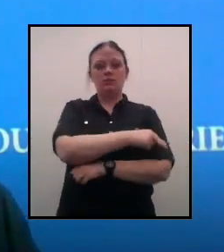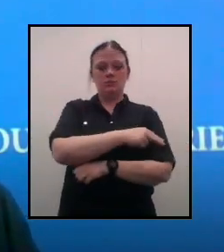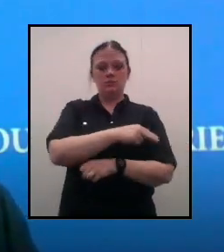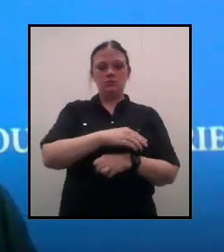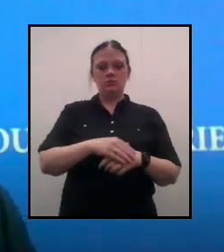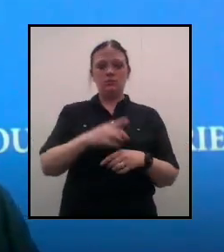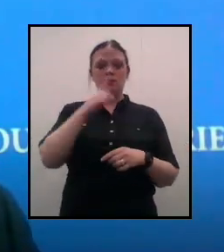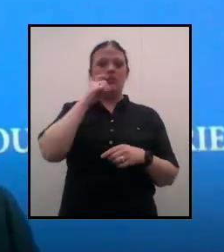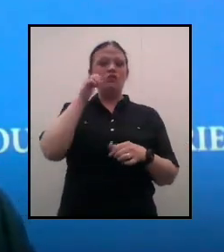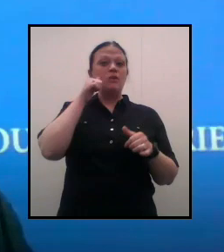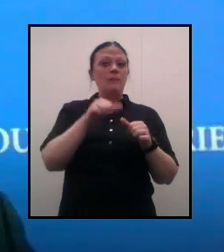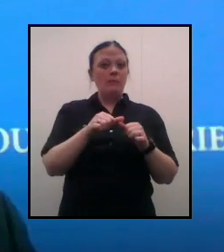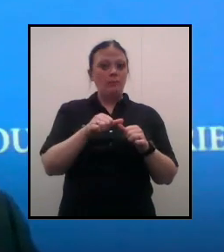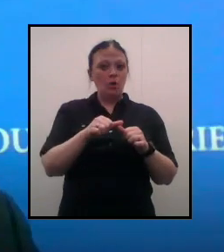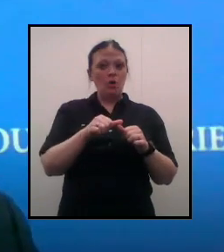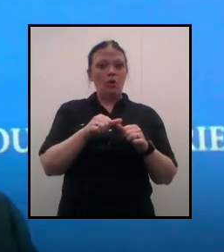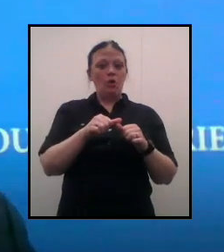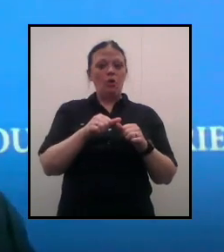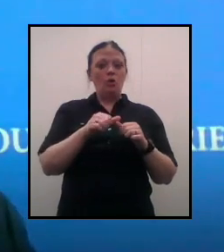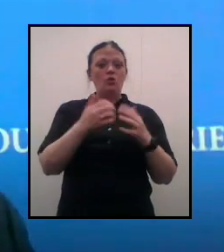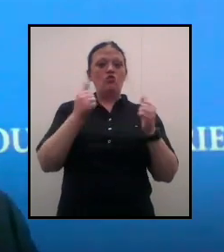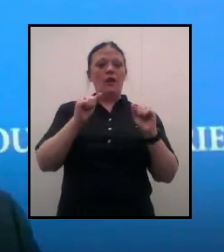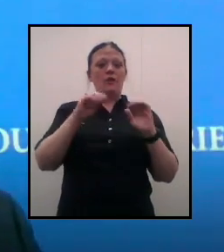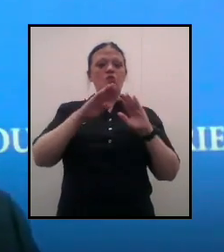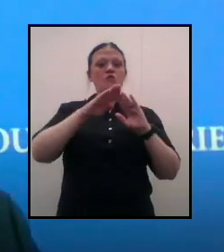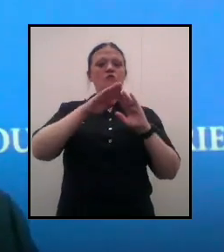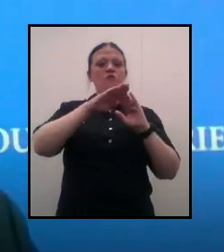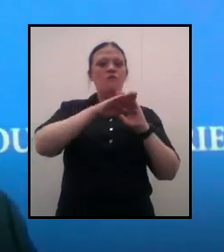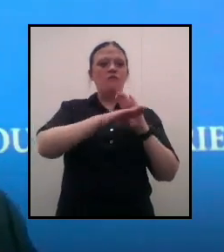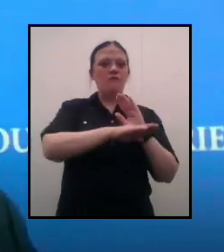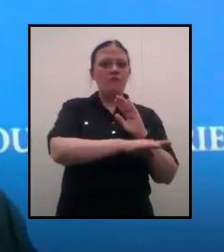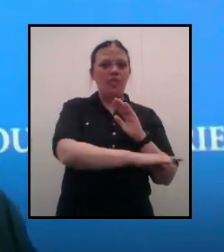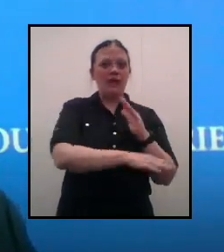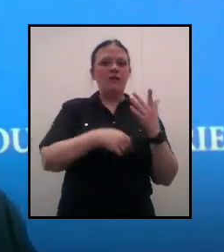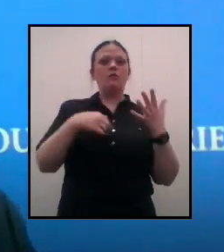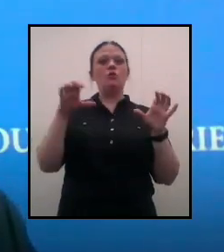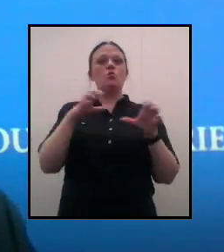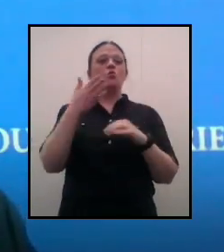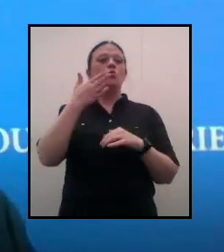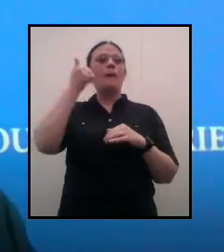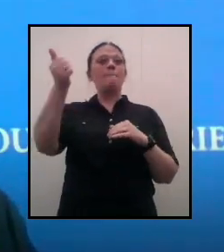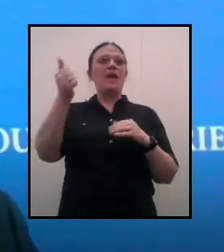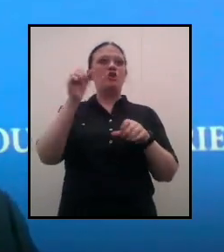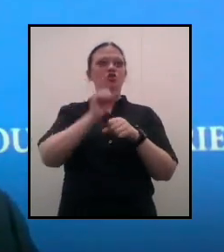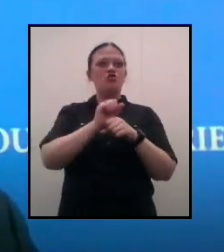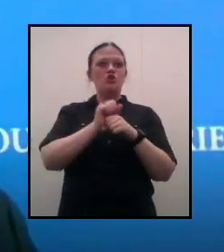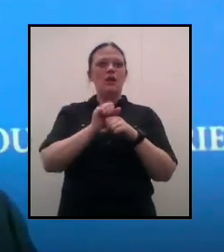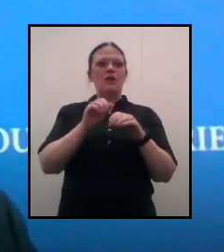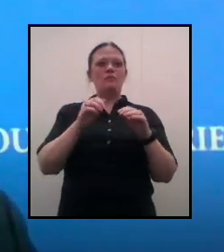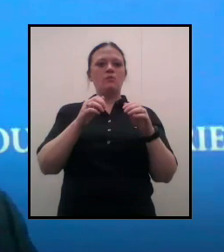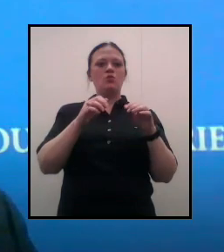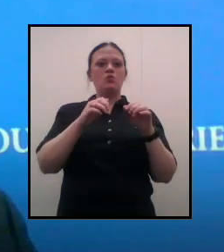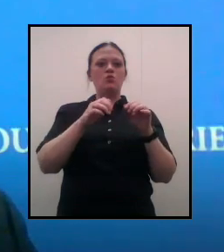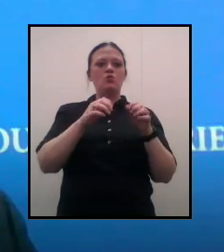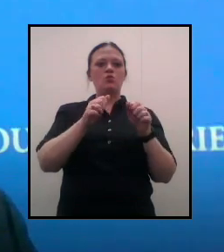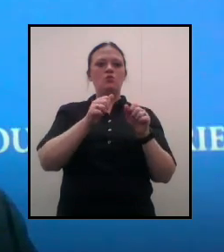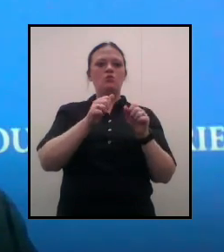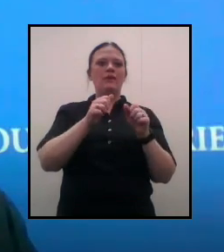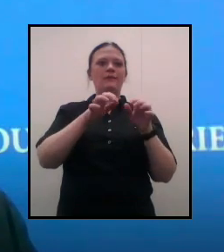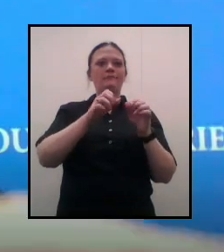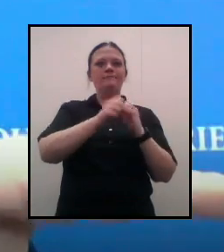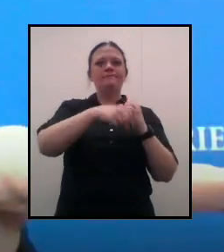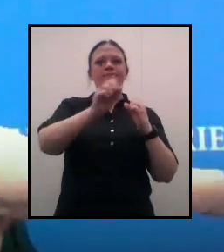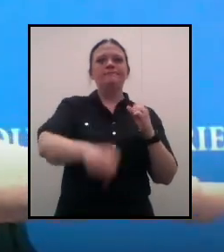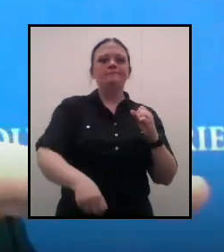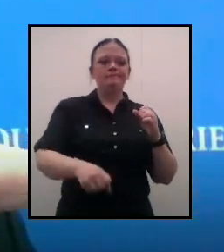hospitalization rate. Because you remember, the idea of flattening the curve is you do a better job of spreading out the coronavirus from its